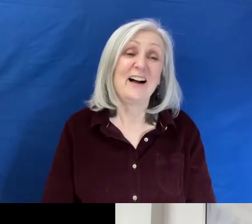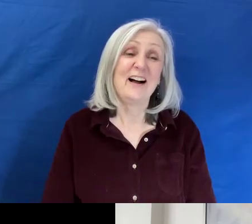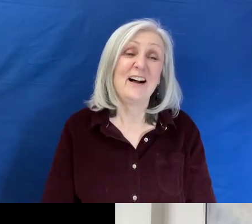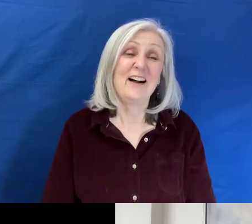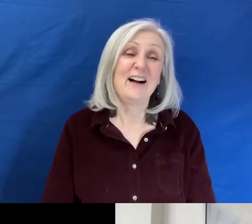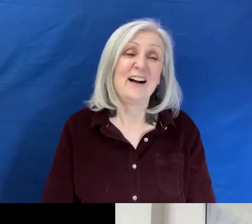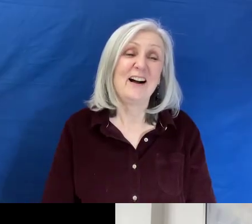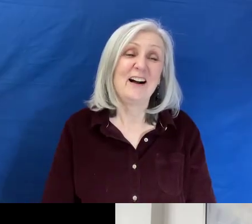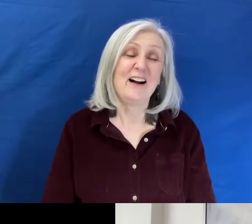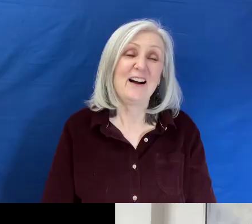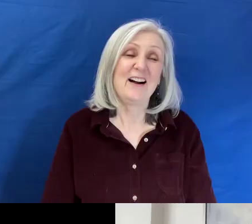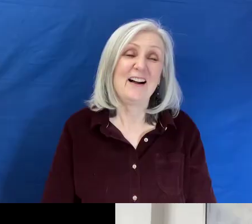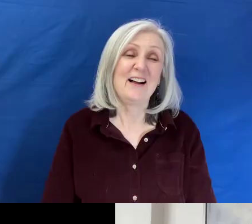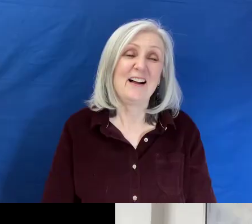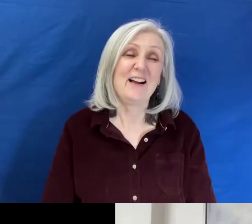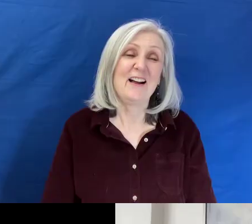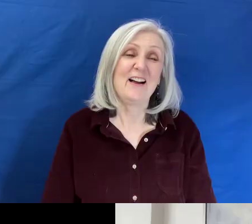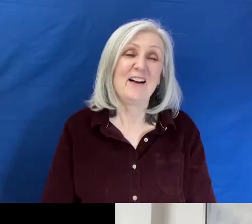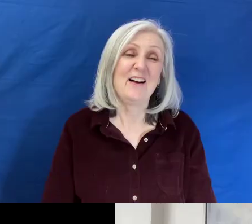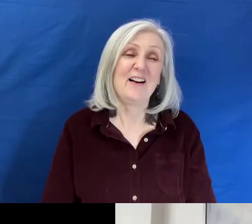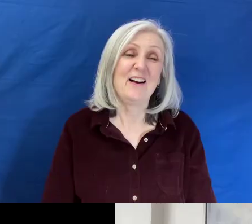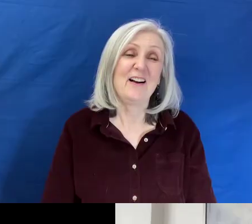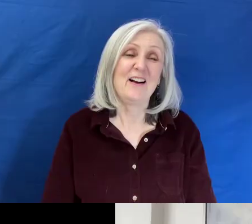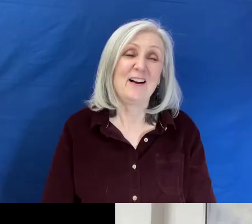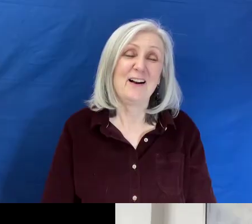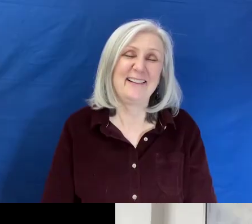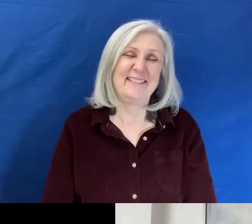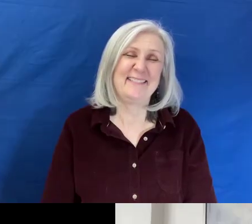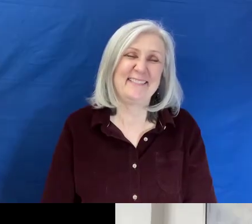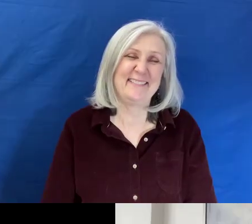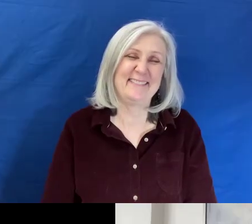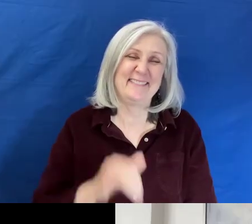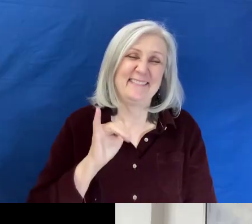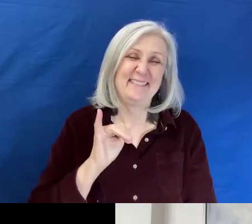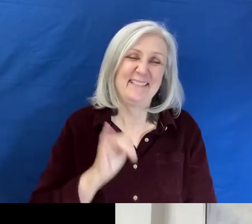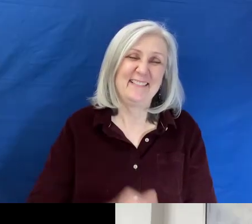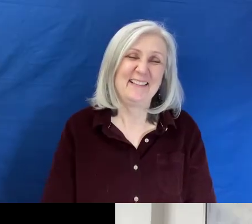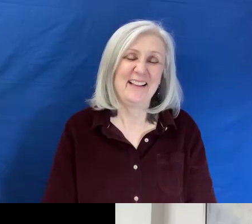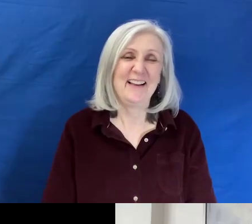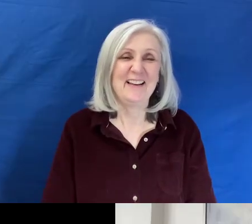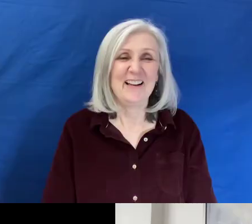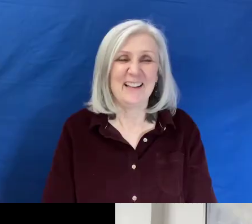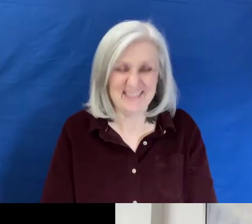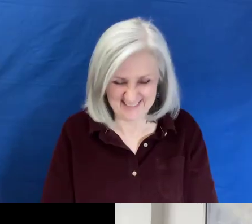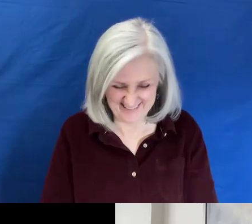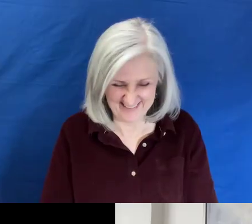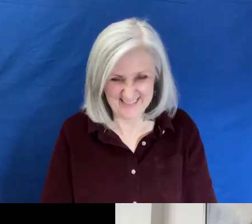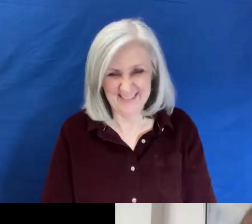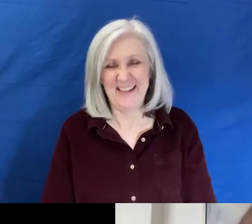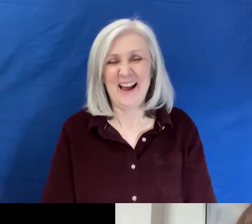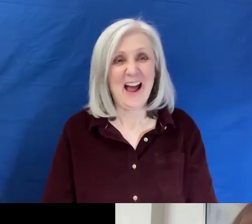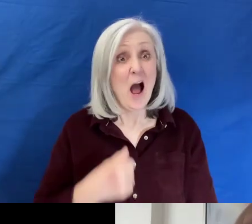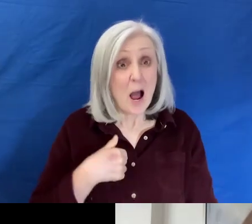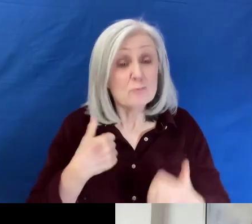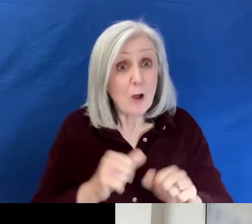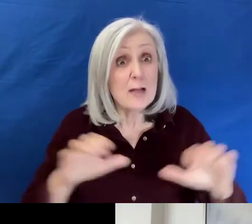one's barking at people. And then oh, I yeah. will bark in the back over there because I live by a trail. I'm like, shh, I'm trying